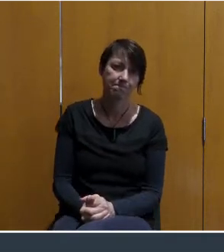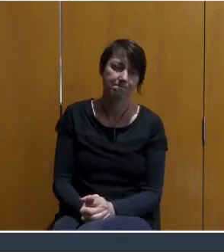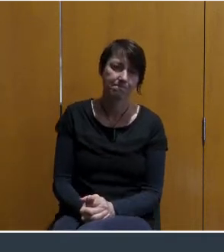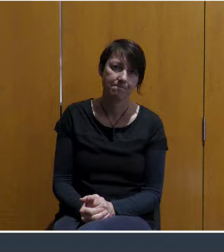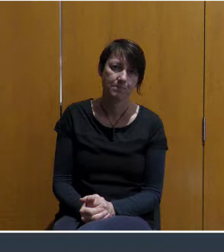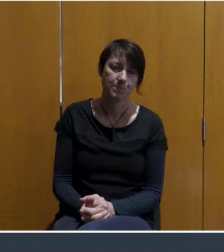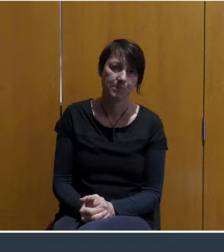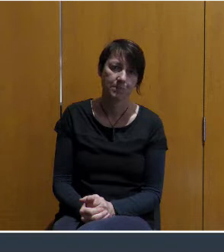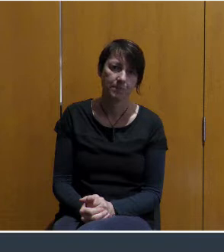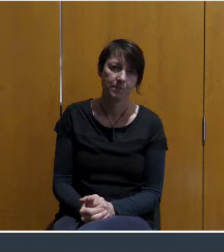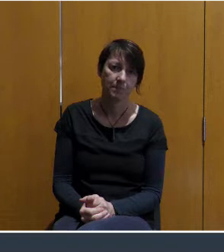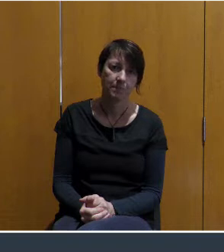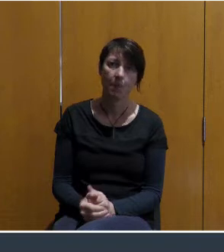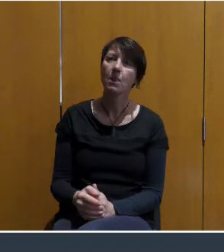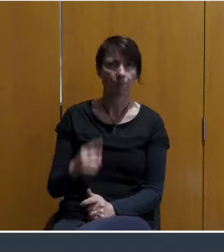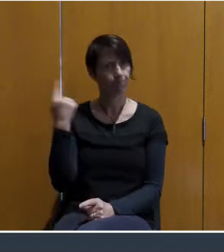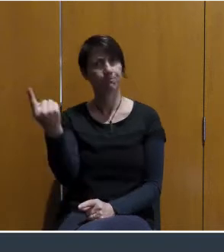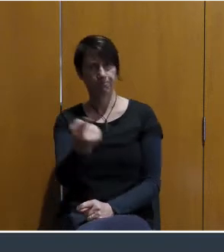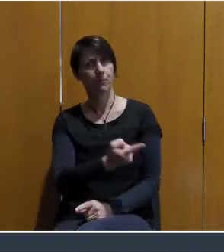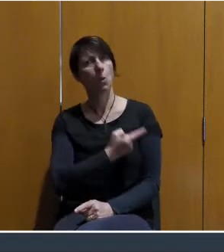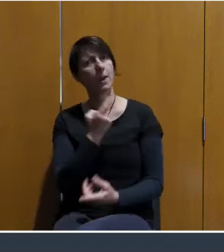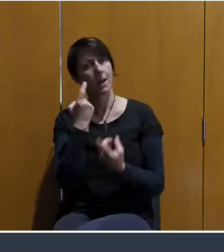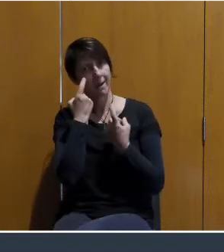We are kaitiaki of